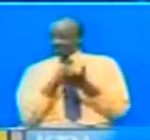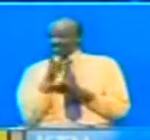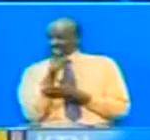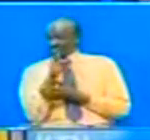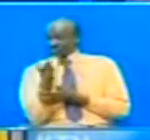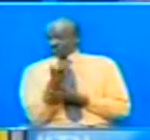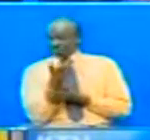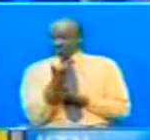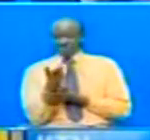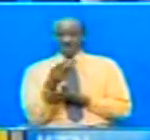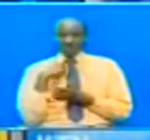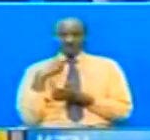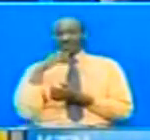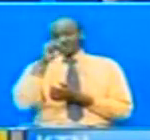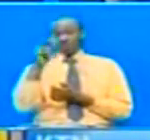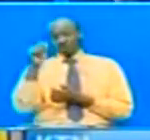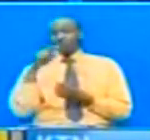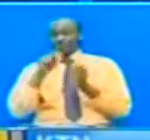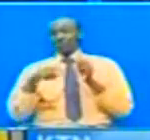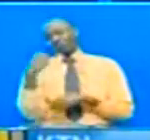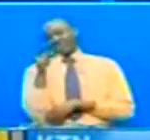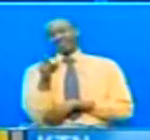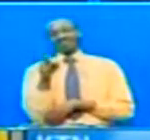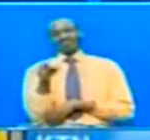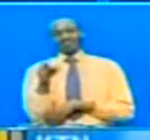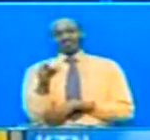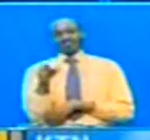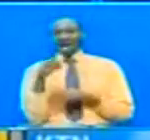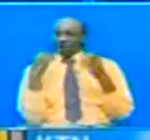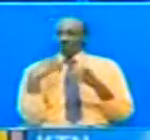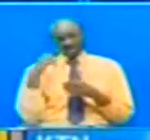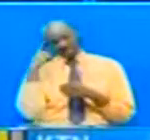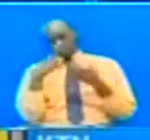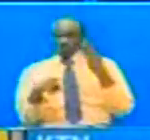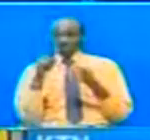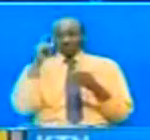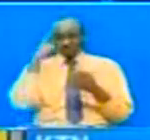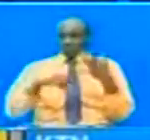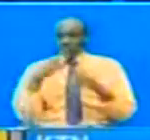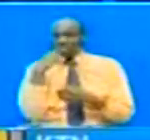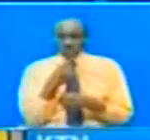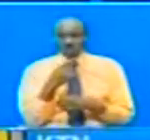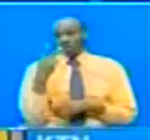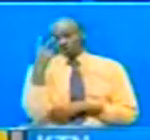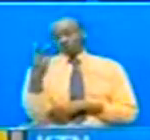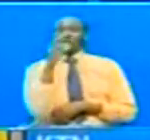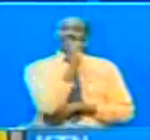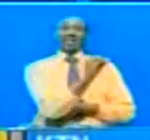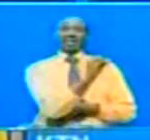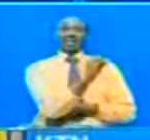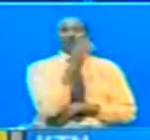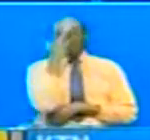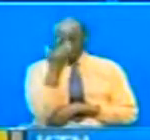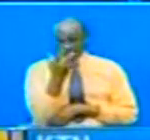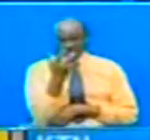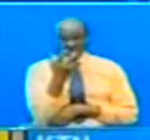it's tilting more towards Southampton. Yes. What's your prediction? My prediction is 2-0. Basically because...